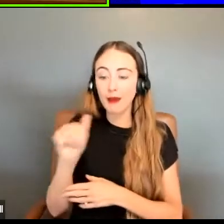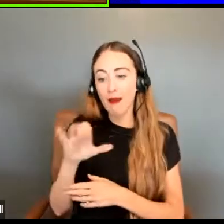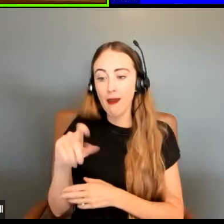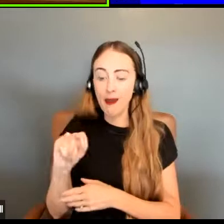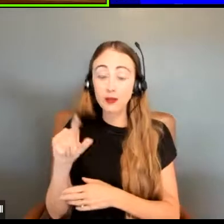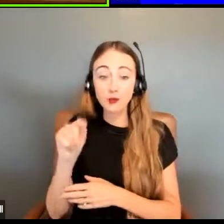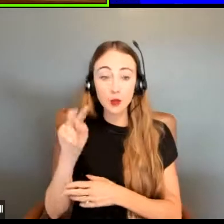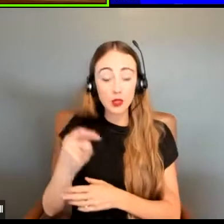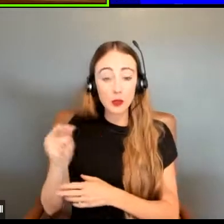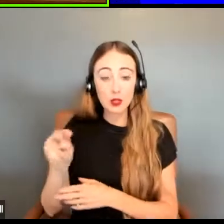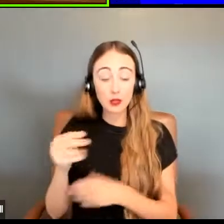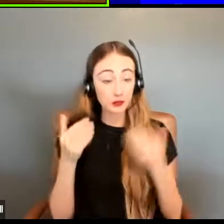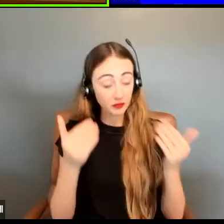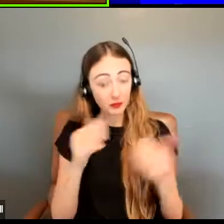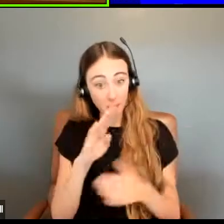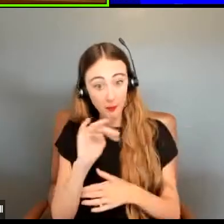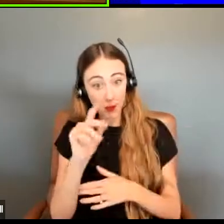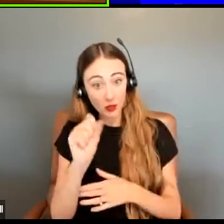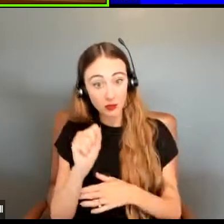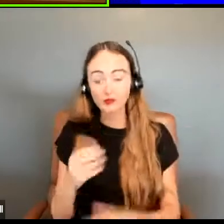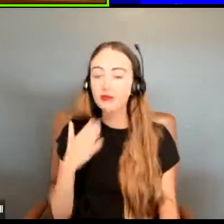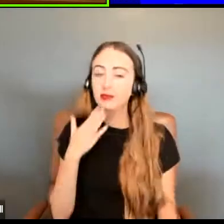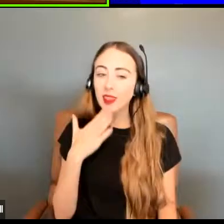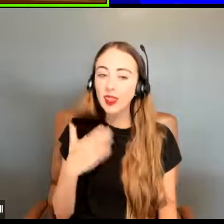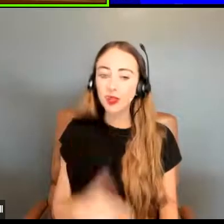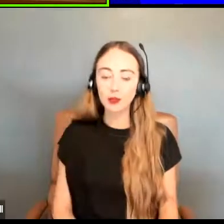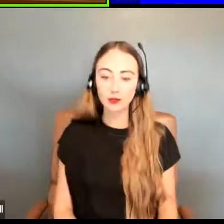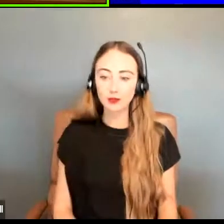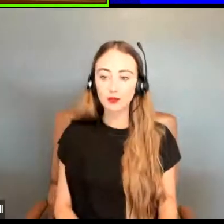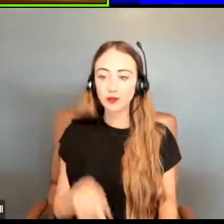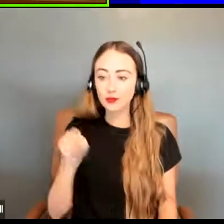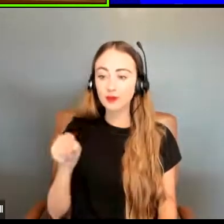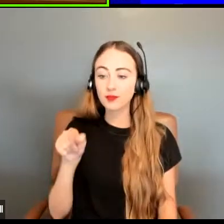Councilmember Bonds. Thank you, Chairman. Bill